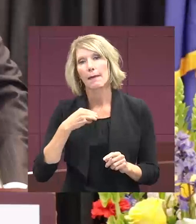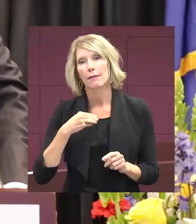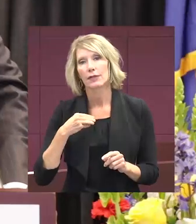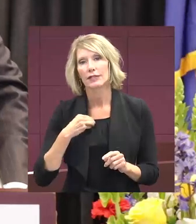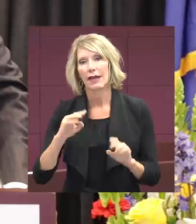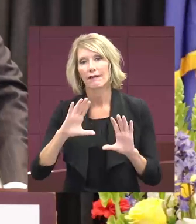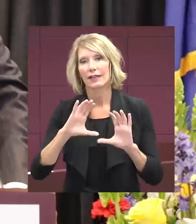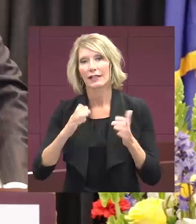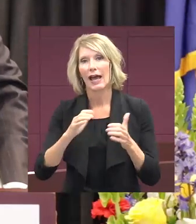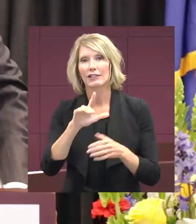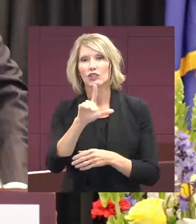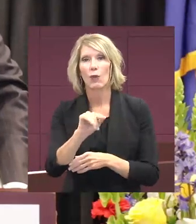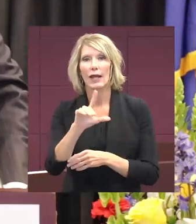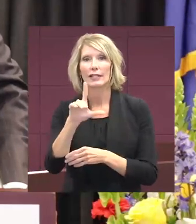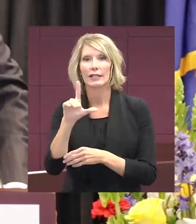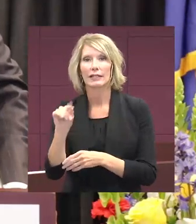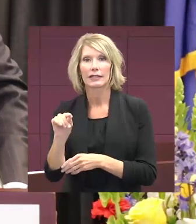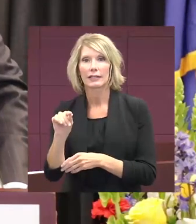of 2020